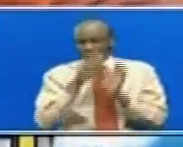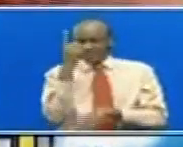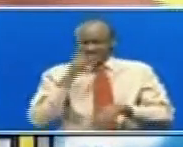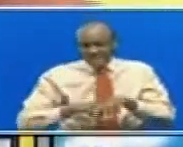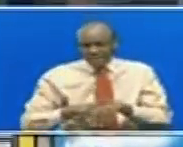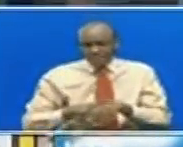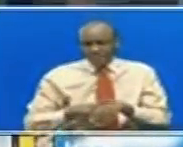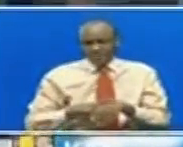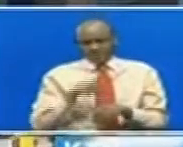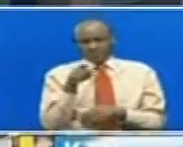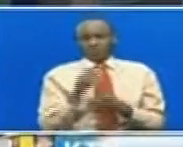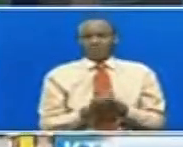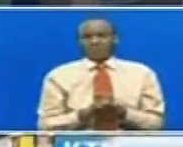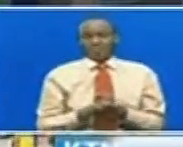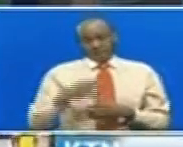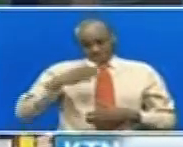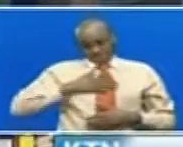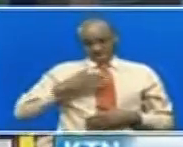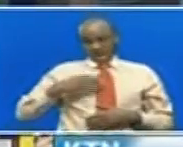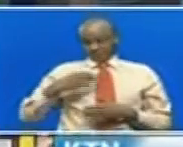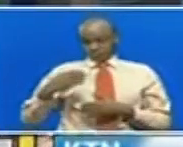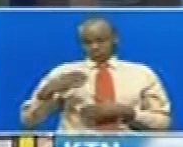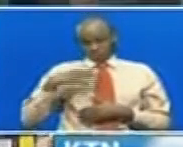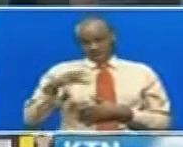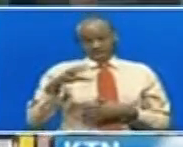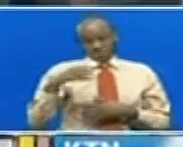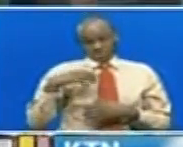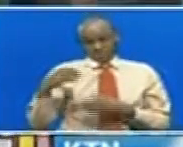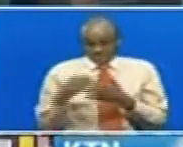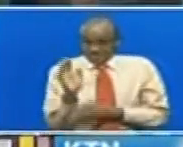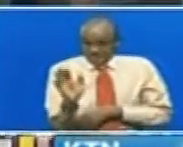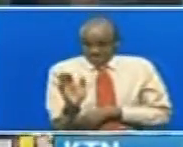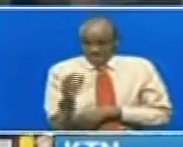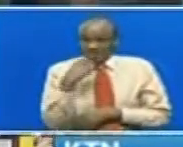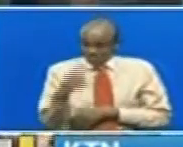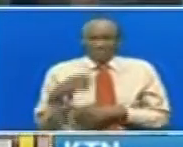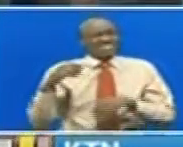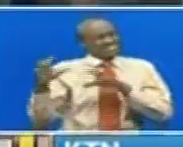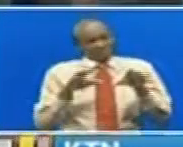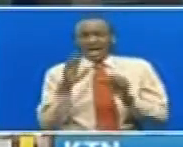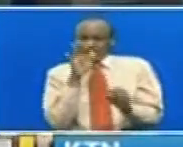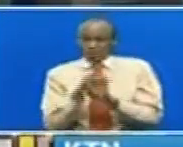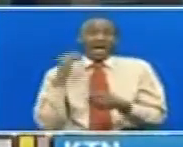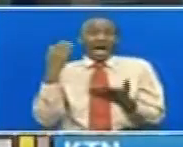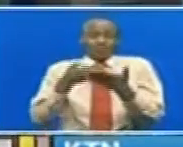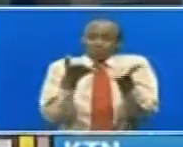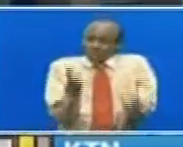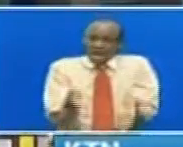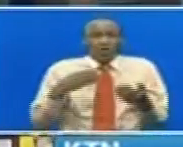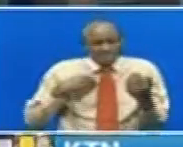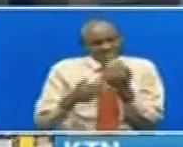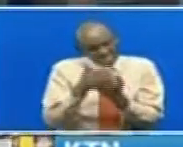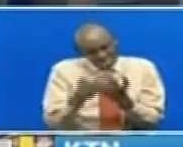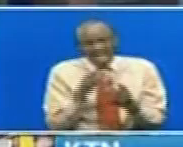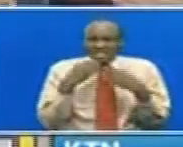tales of suffering. Na mjuku wangu alidhirika paka dakika hii bado nashughulika na bado